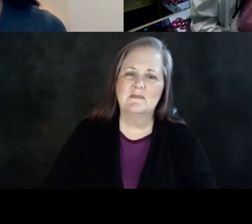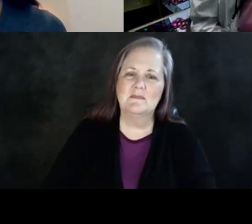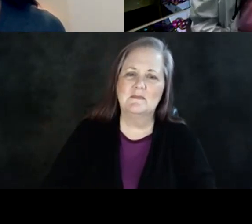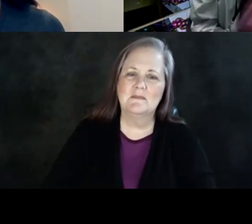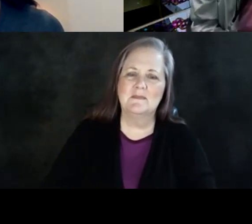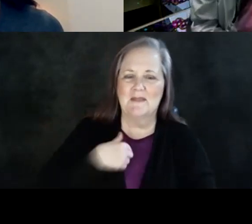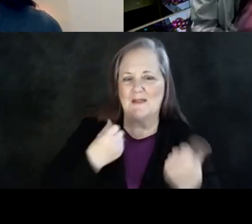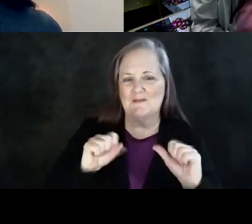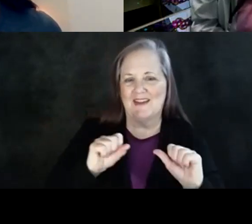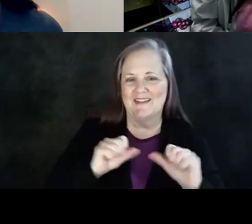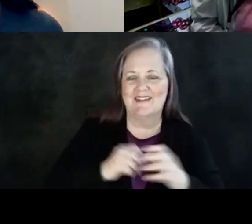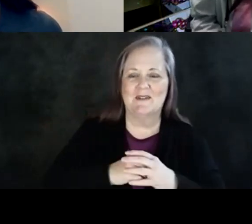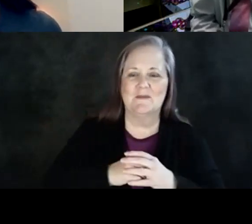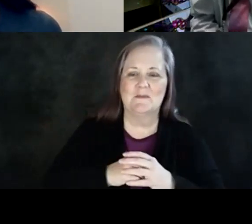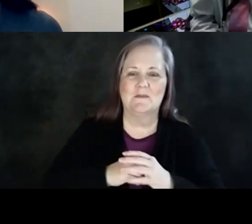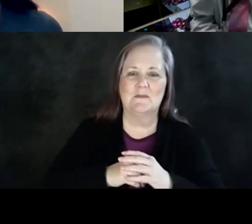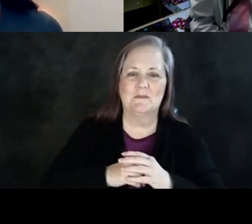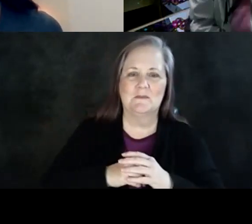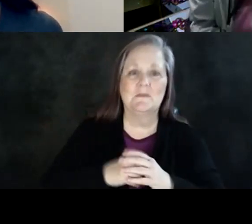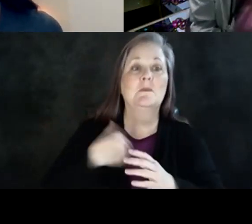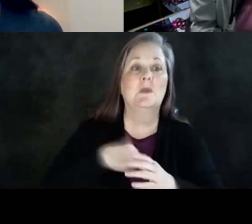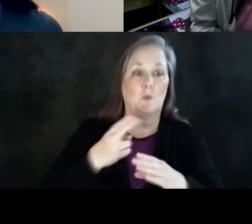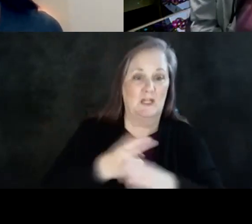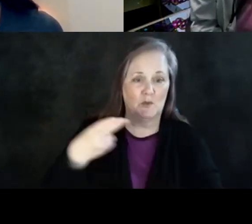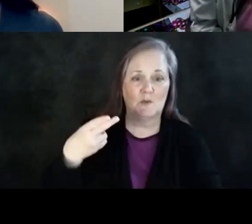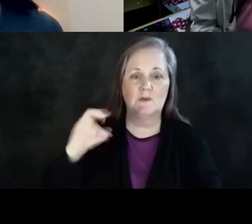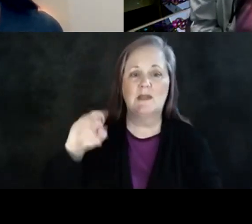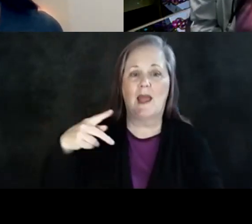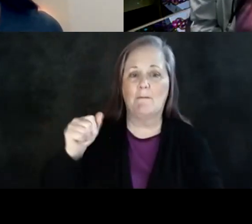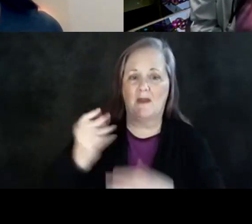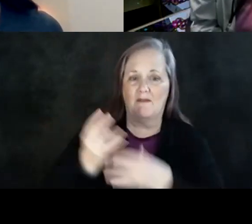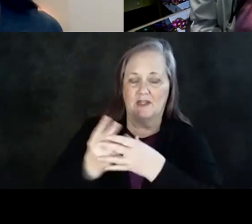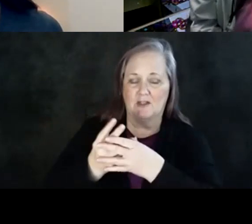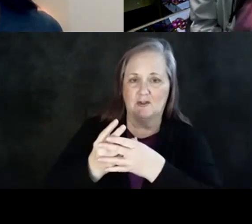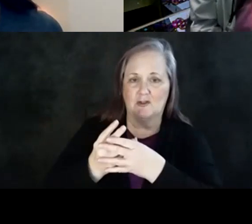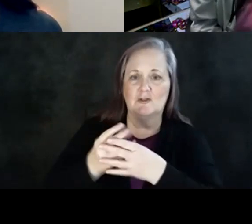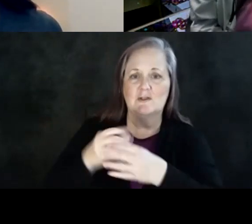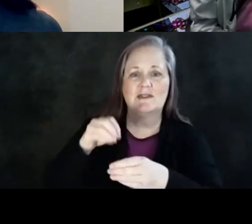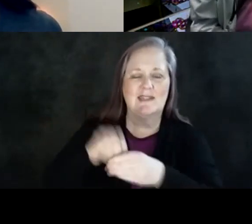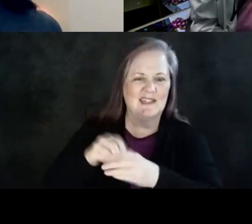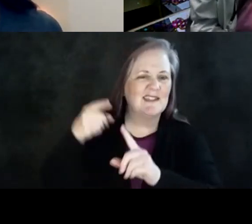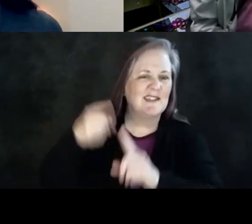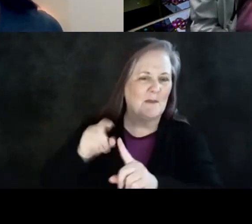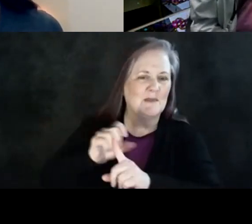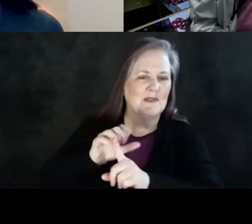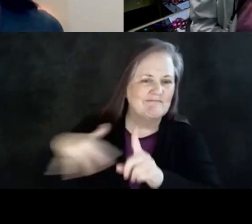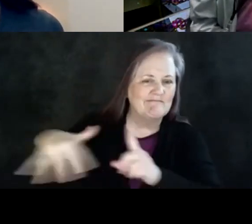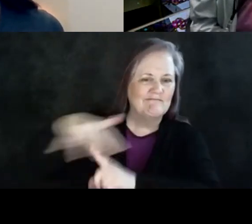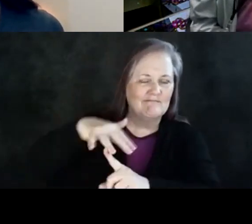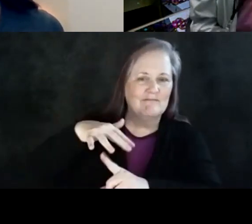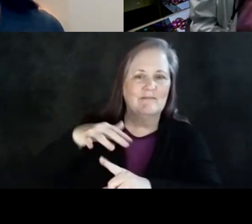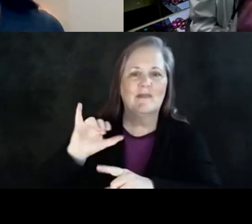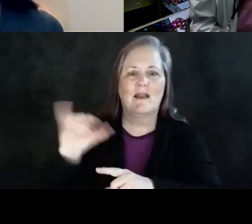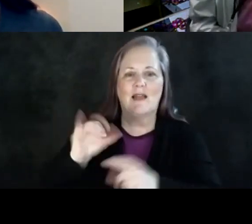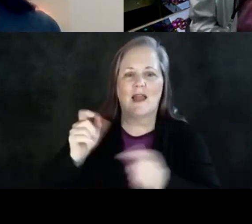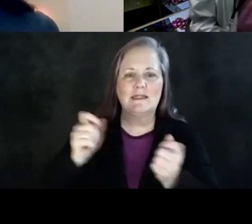I'll try. So we do use HEPA filters for in certain conditions, such as when we are dealing